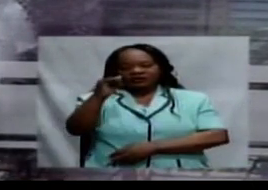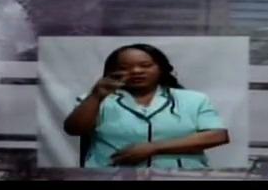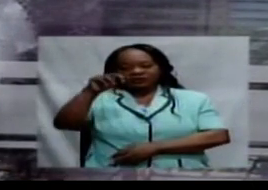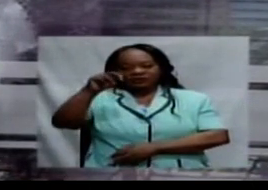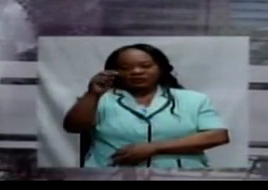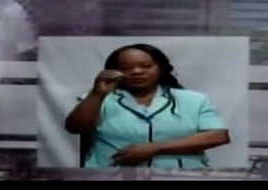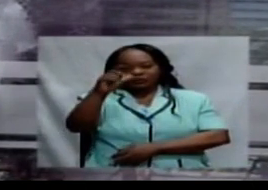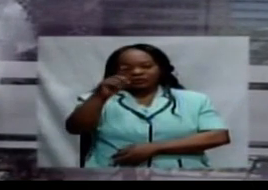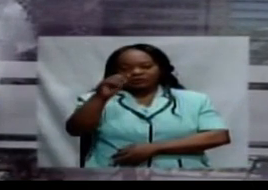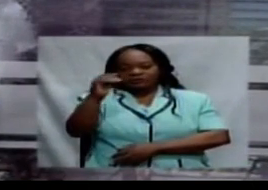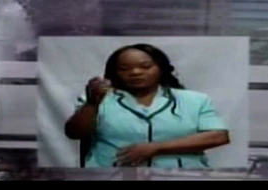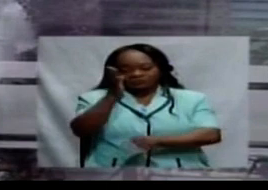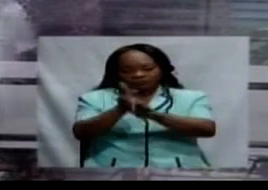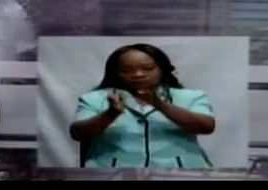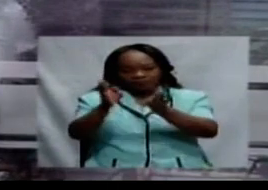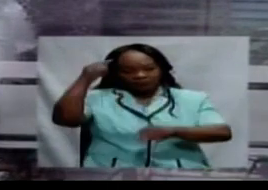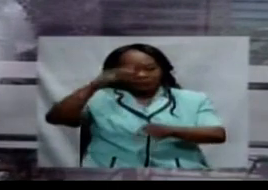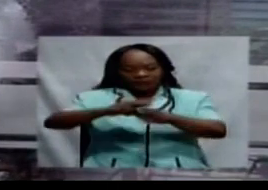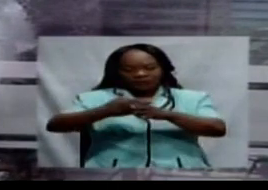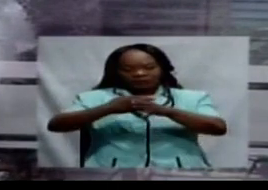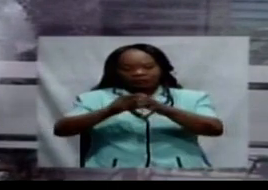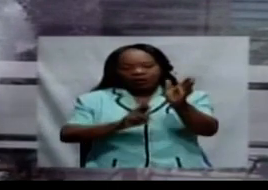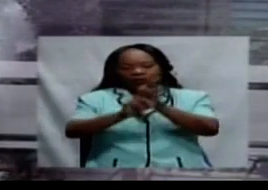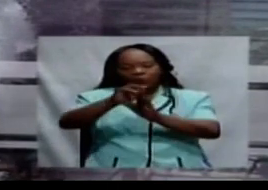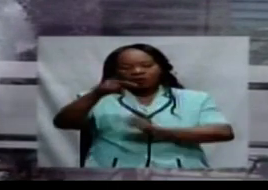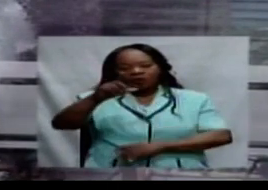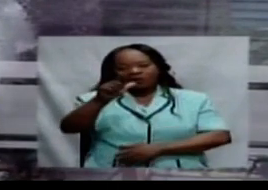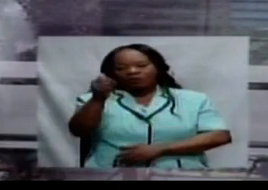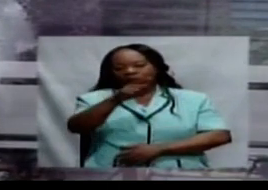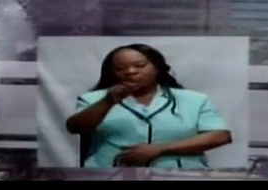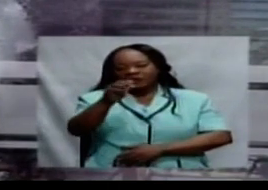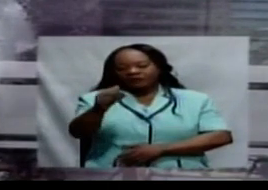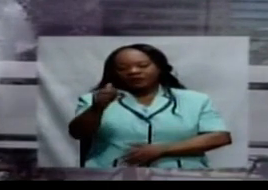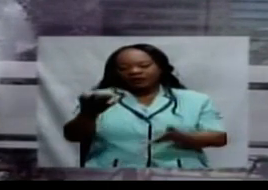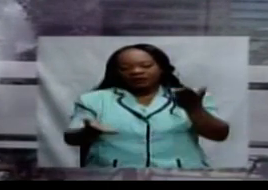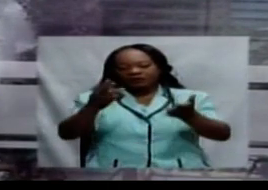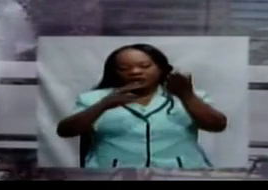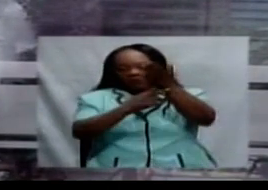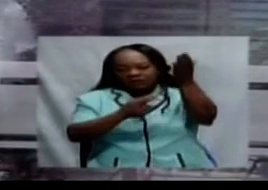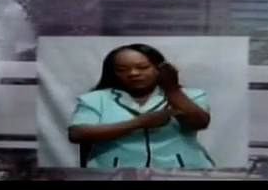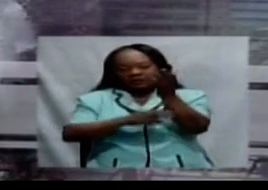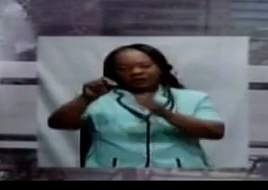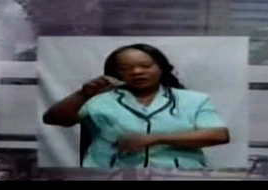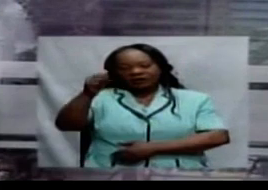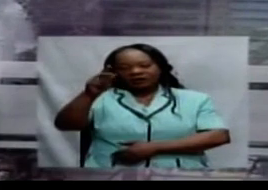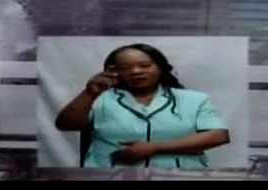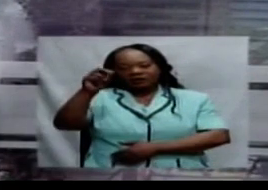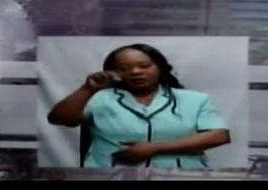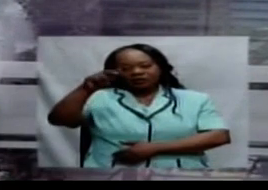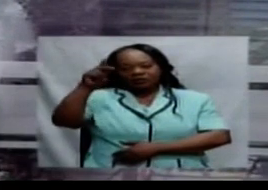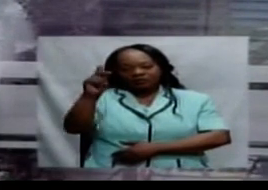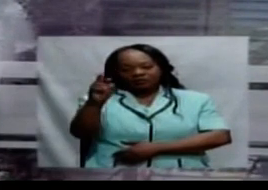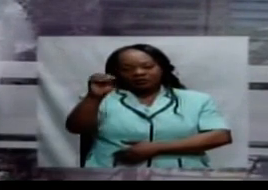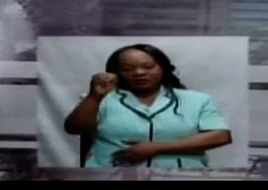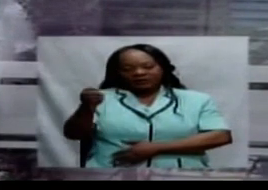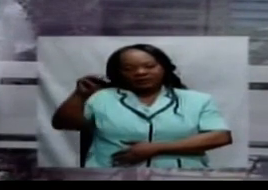says government will construct a temporary toll plaza and a weighbridge on the Nakonde-Mbala Road. Mr. Chitotela says plans